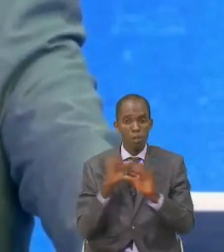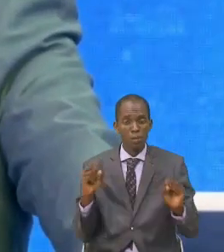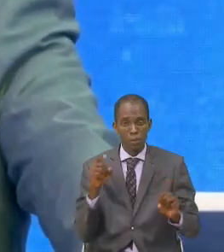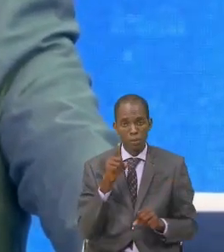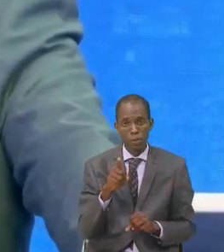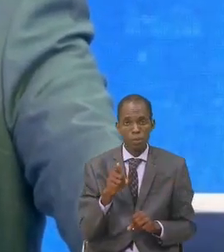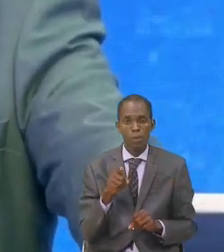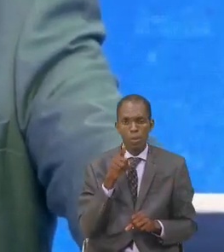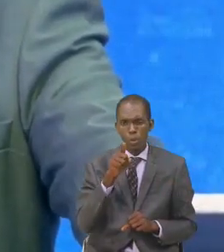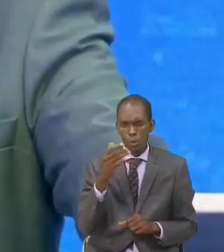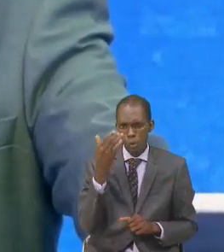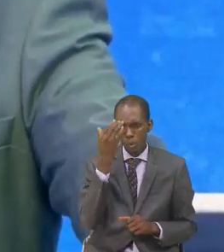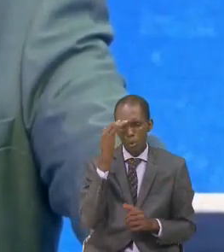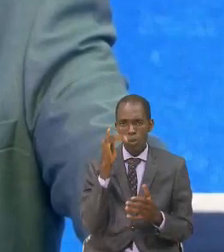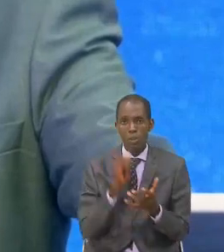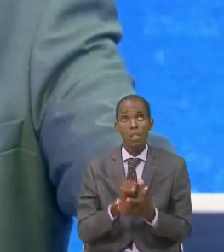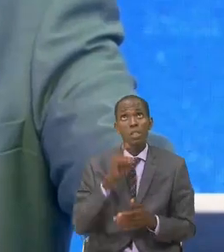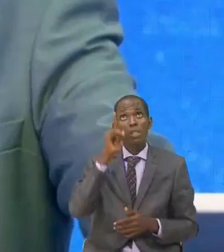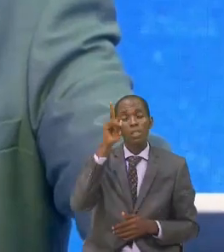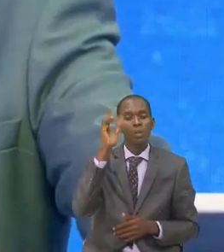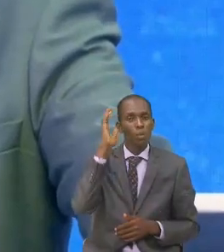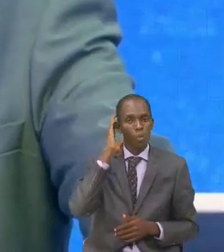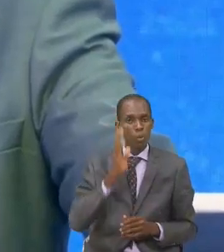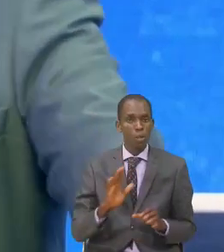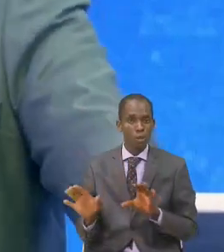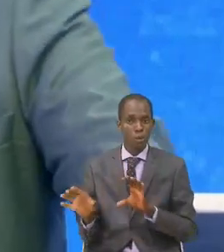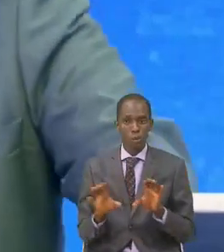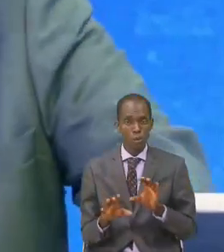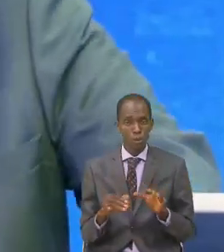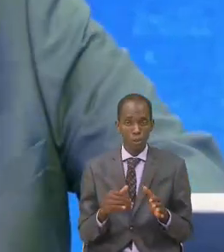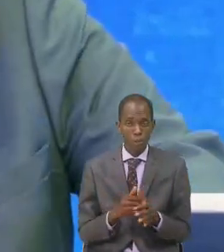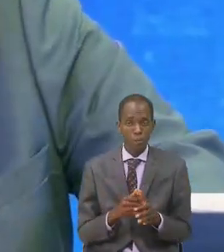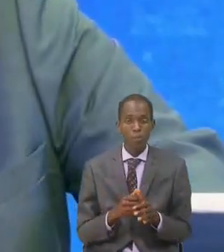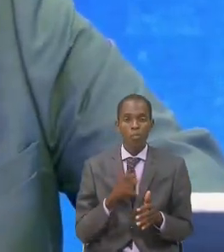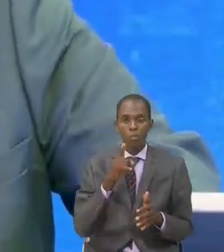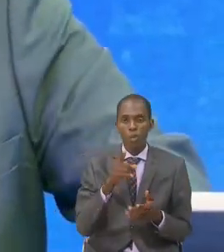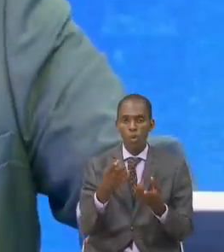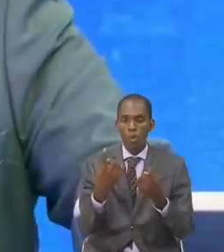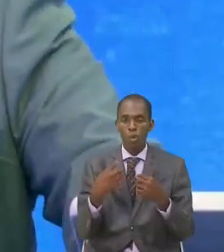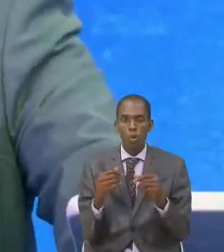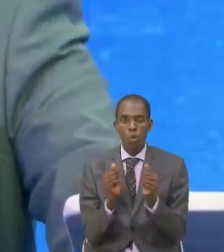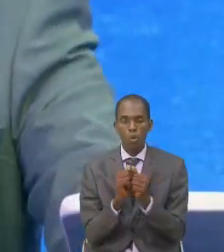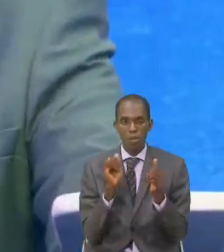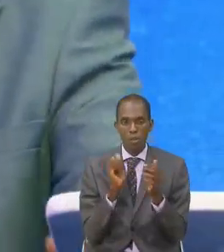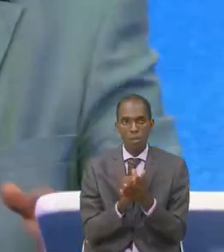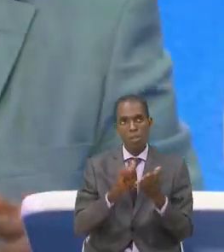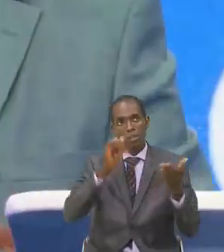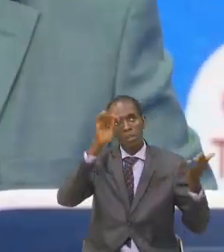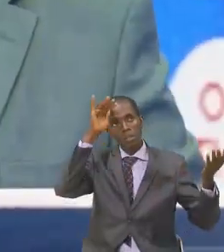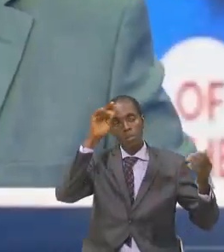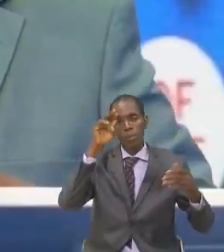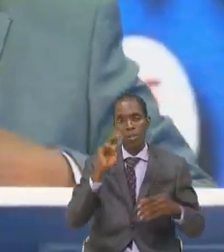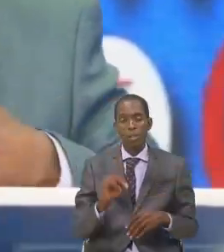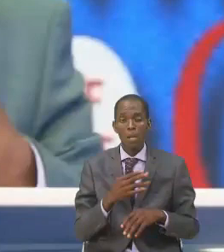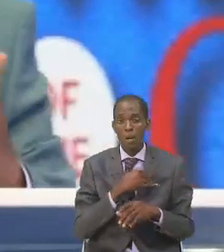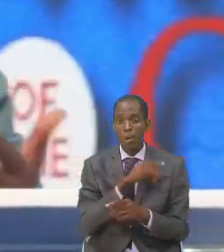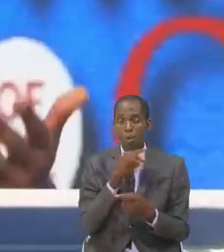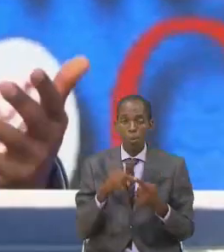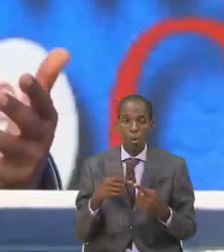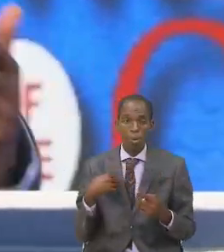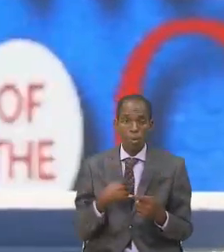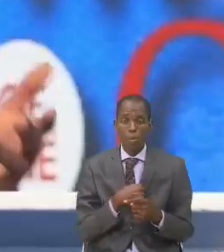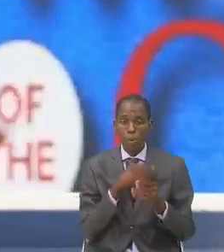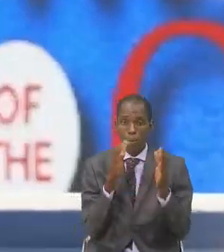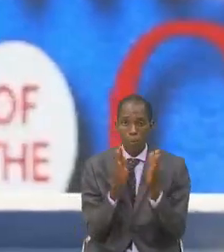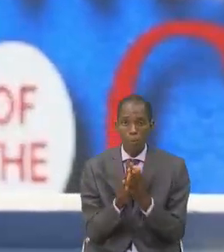will help you, I will deliver you. And you know, he's going to do it. You come with